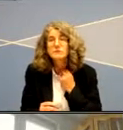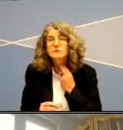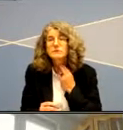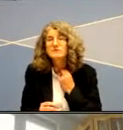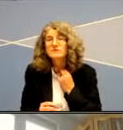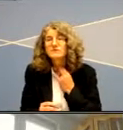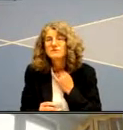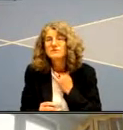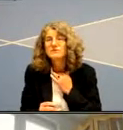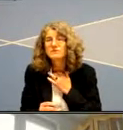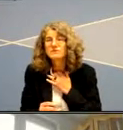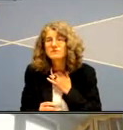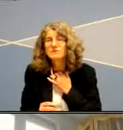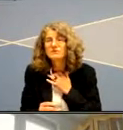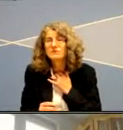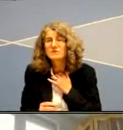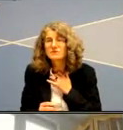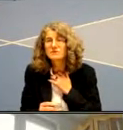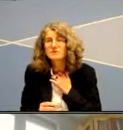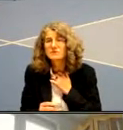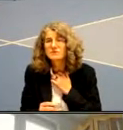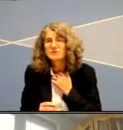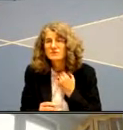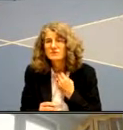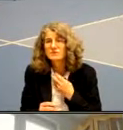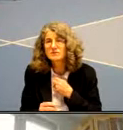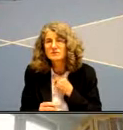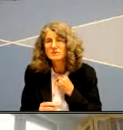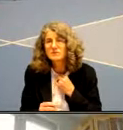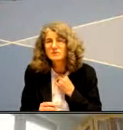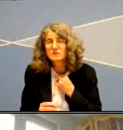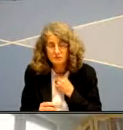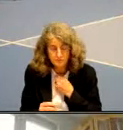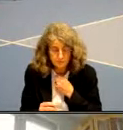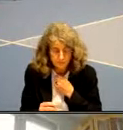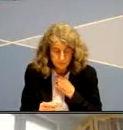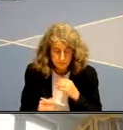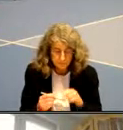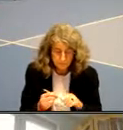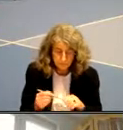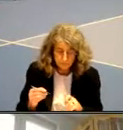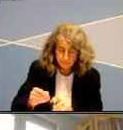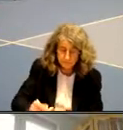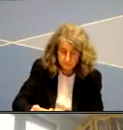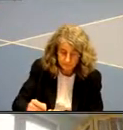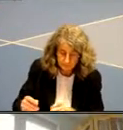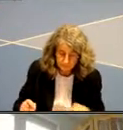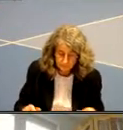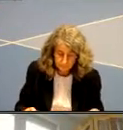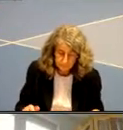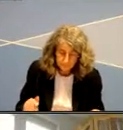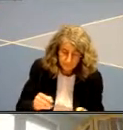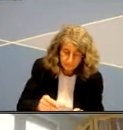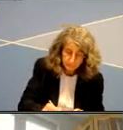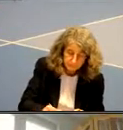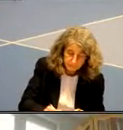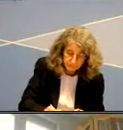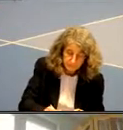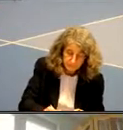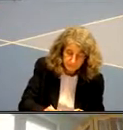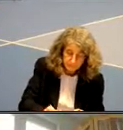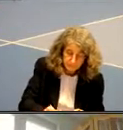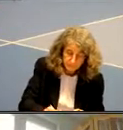When you see advertising for a green offer, you know, what's behind it, and the discussions around